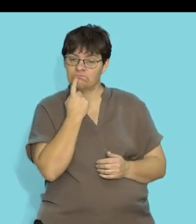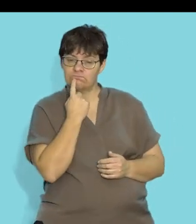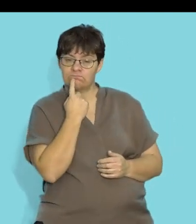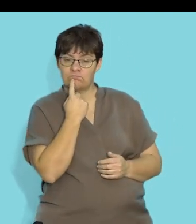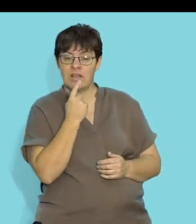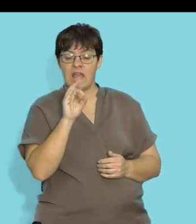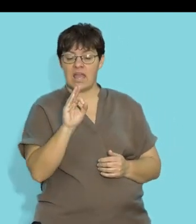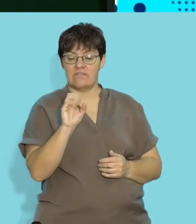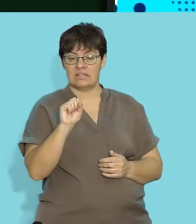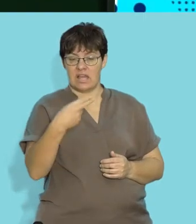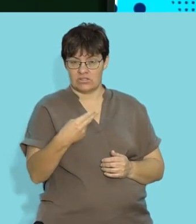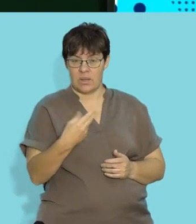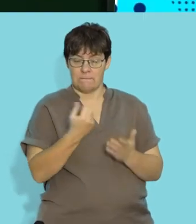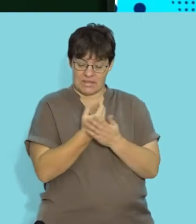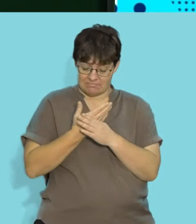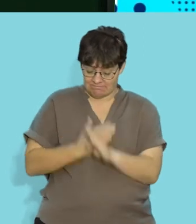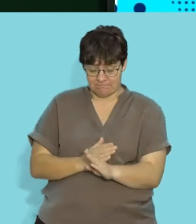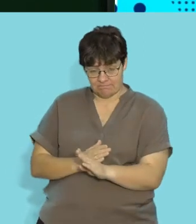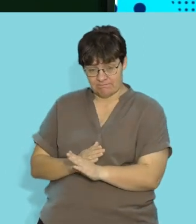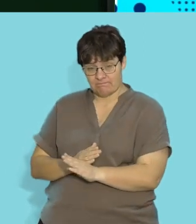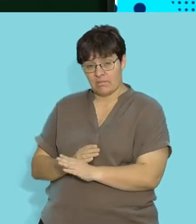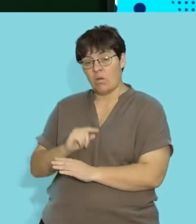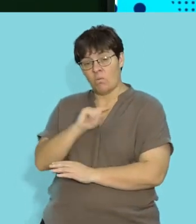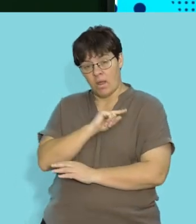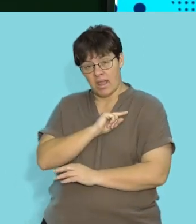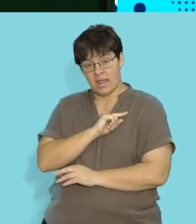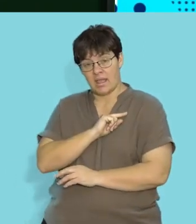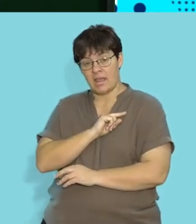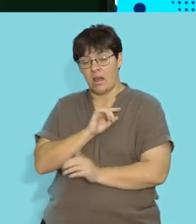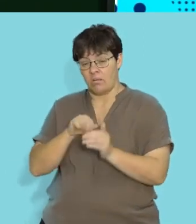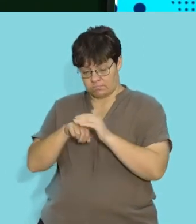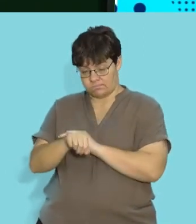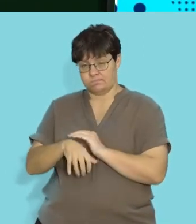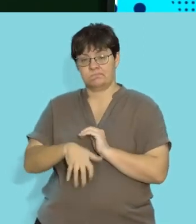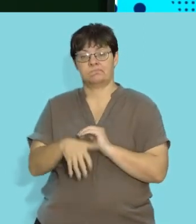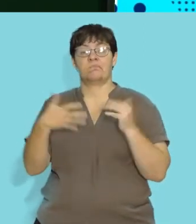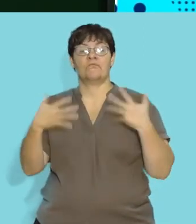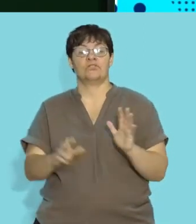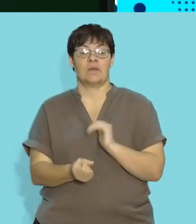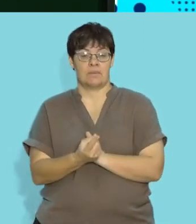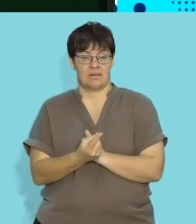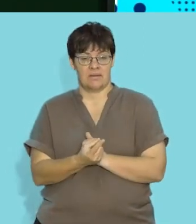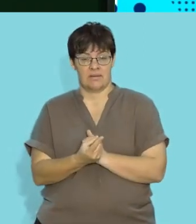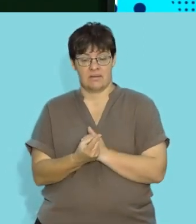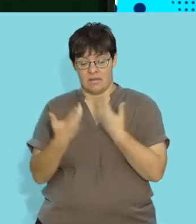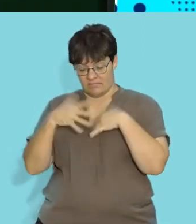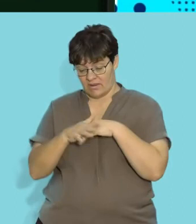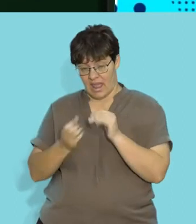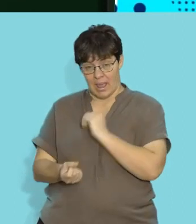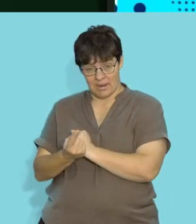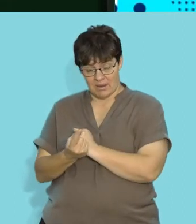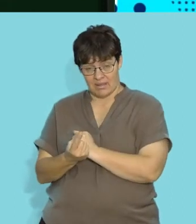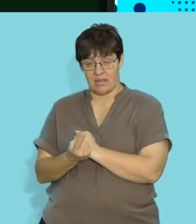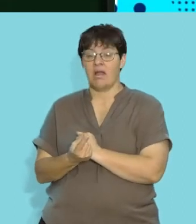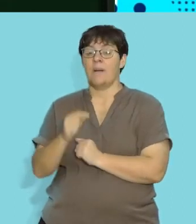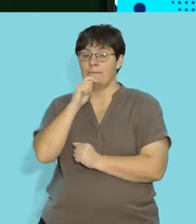rationale for this question is FSH needs to be inhibited because we now have fertilization taking place. When fertilization takes